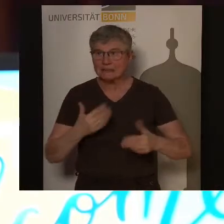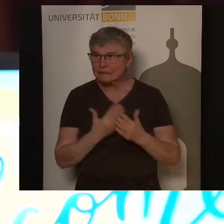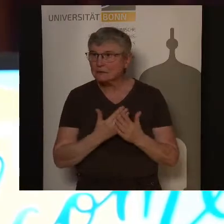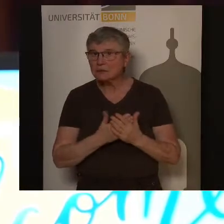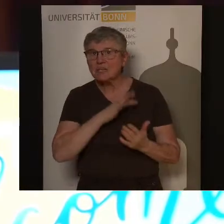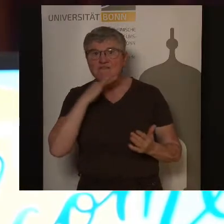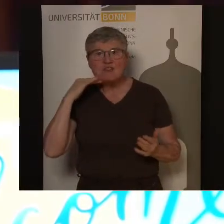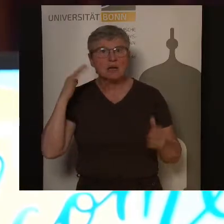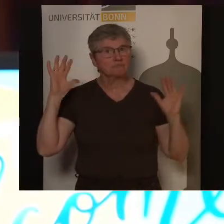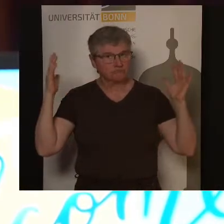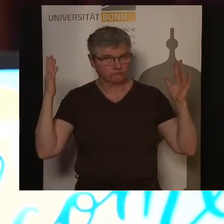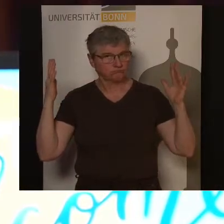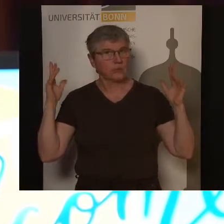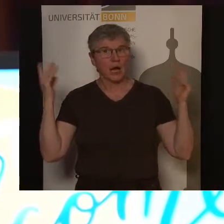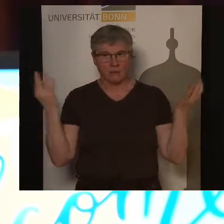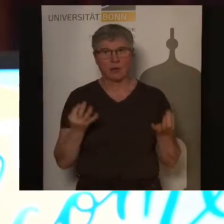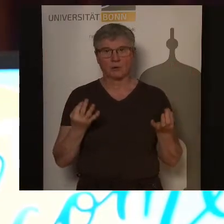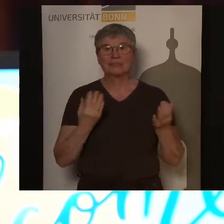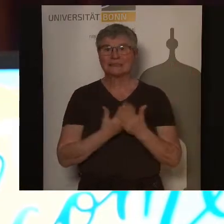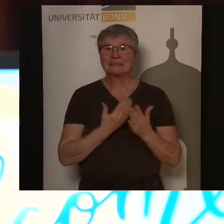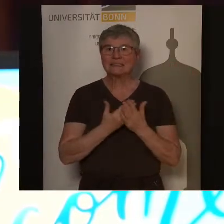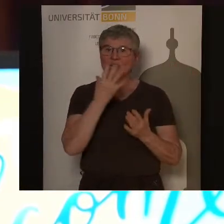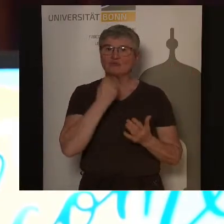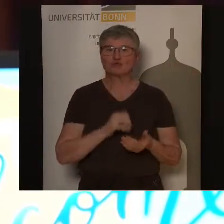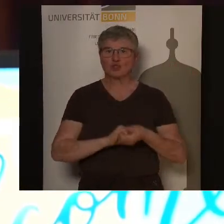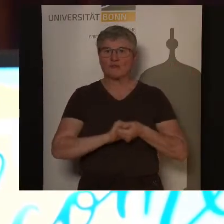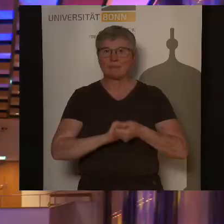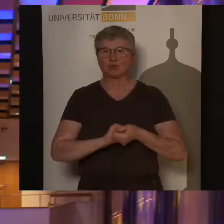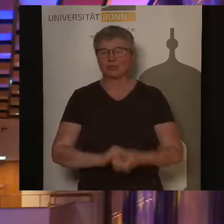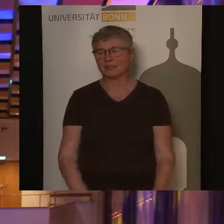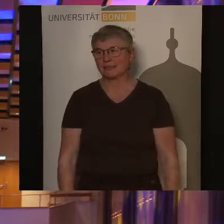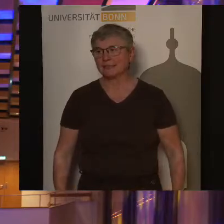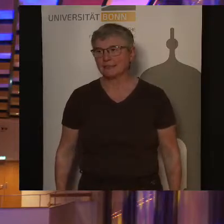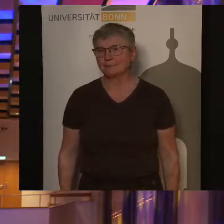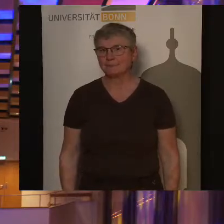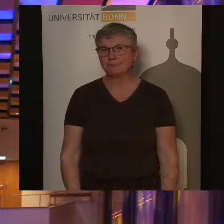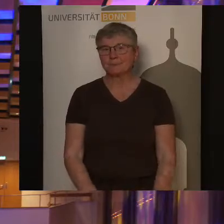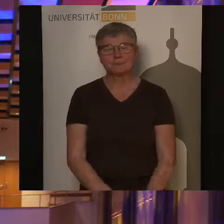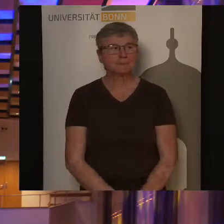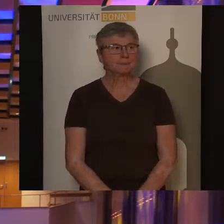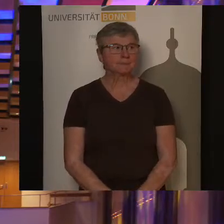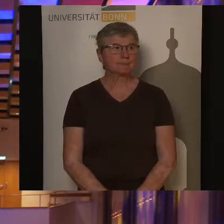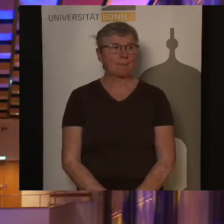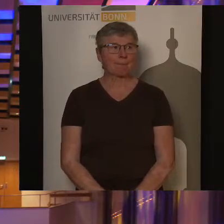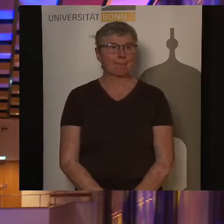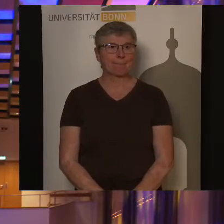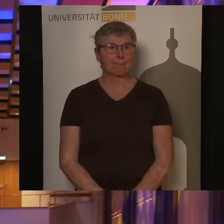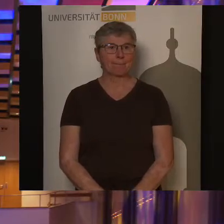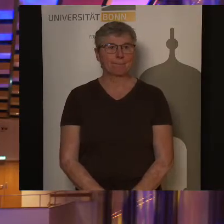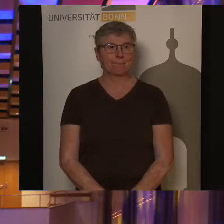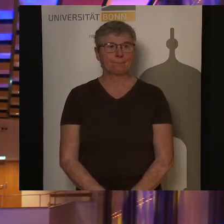info market, I think that deserves a big round of applause. And with that, we would